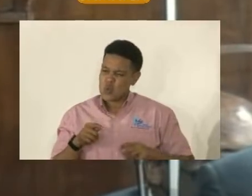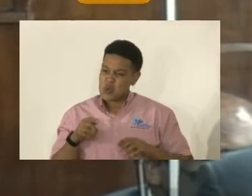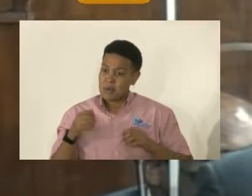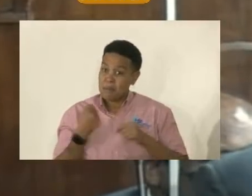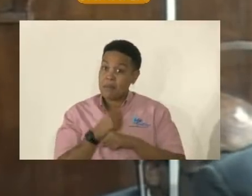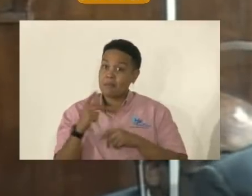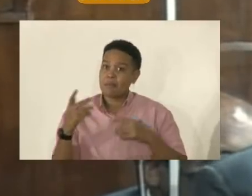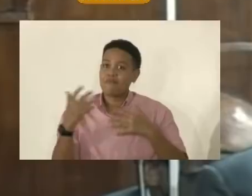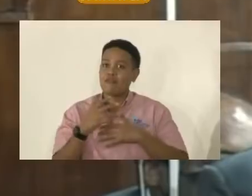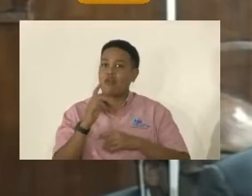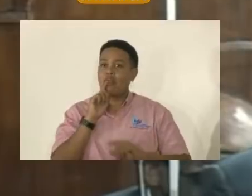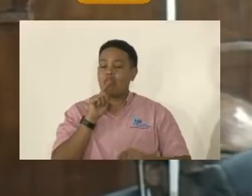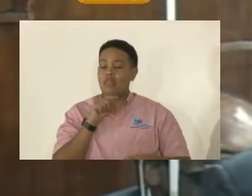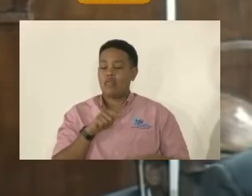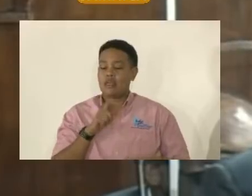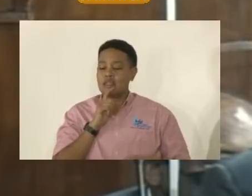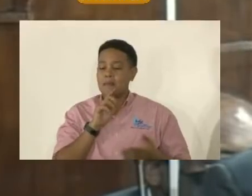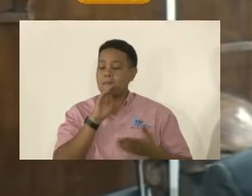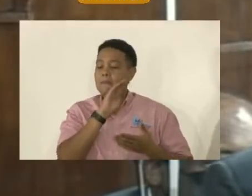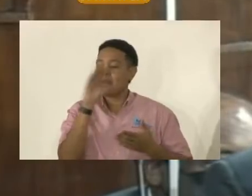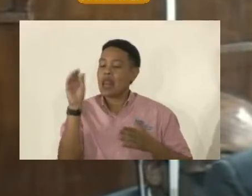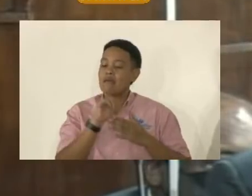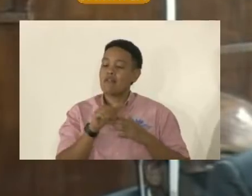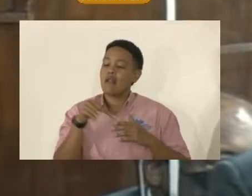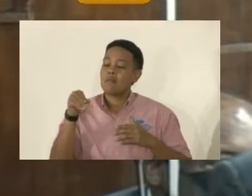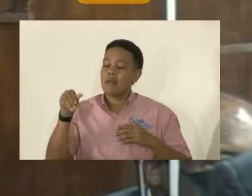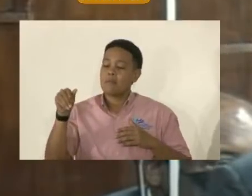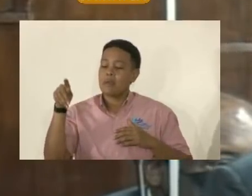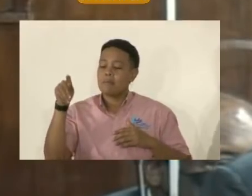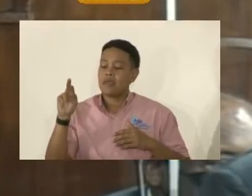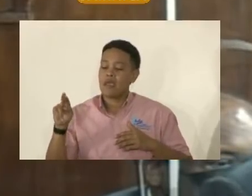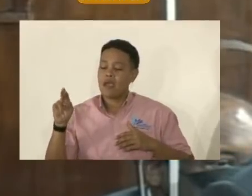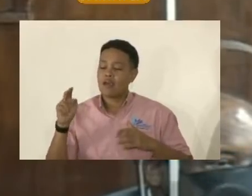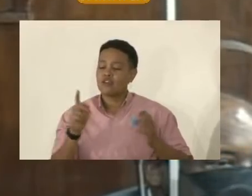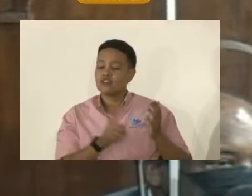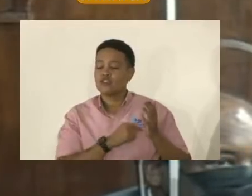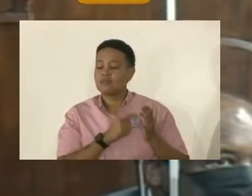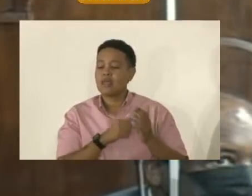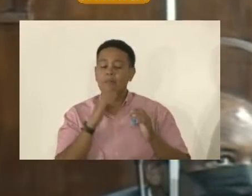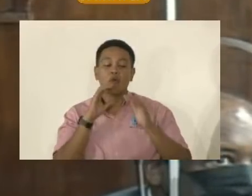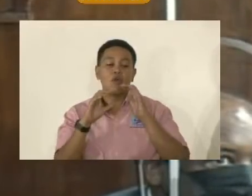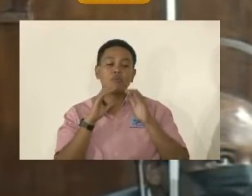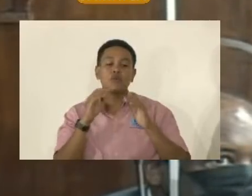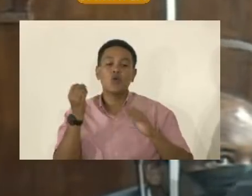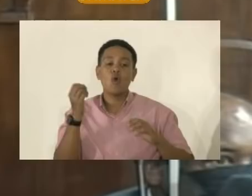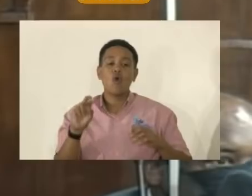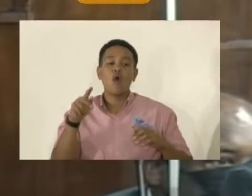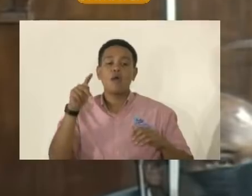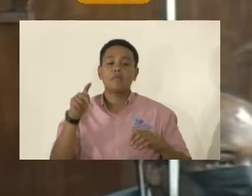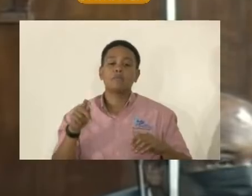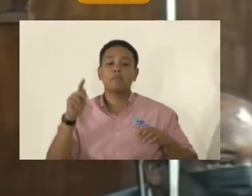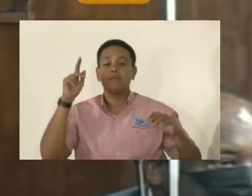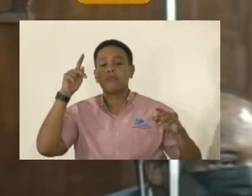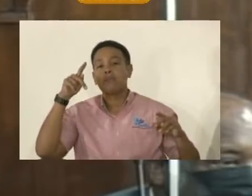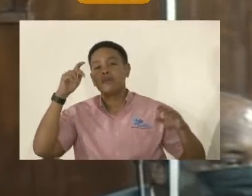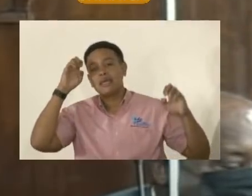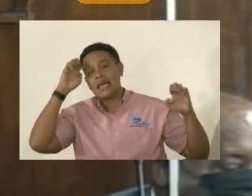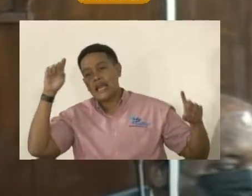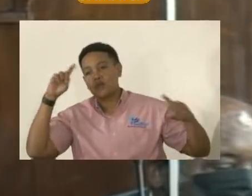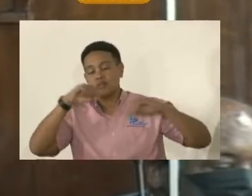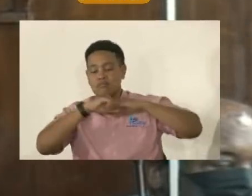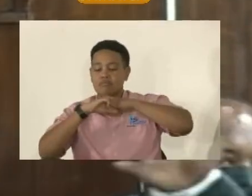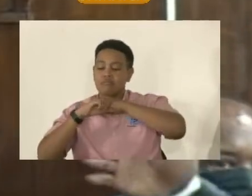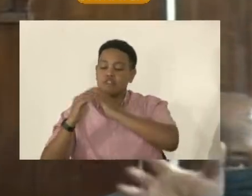of dollars to public relations, sometimes euphemistically called communications or public education, across